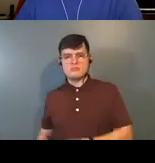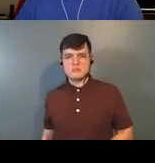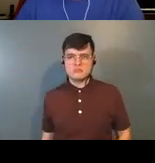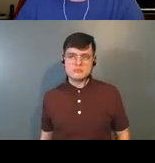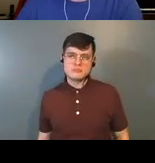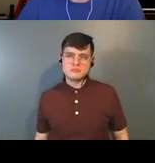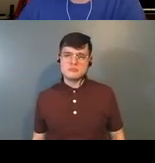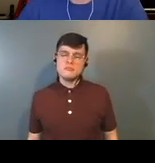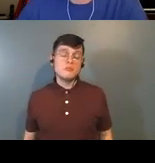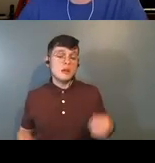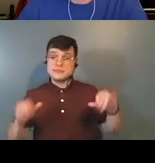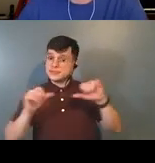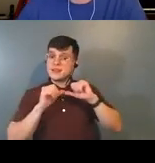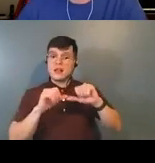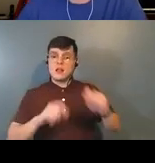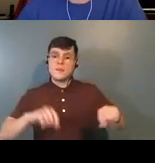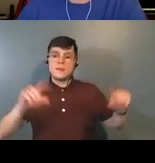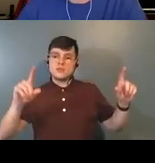I'm still on the page.